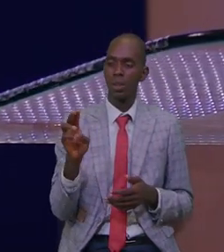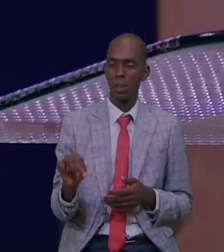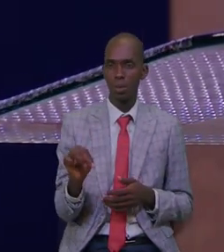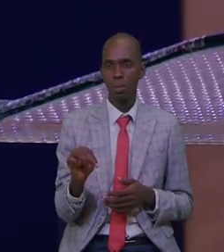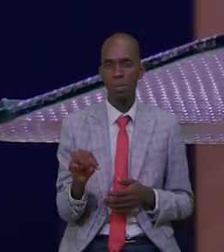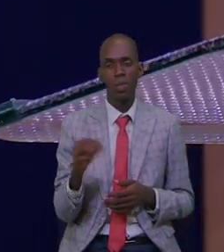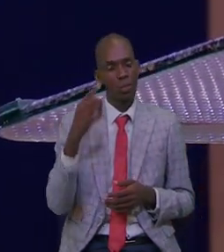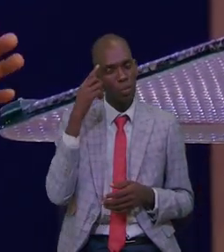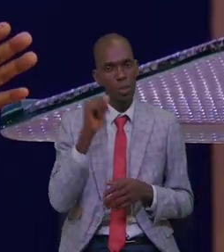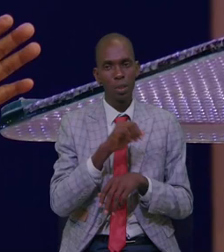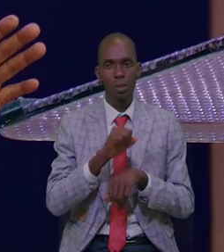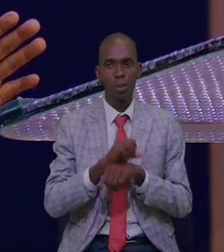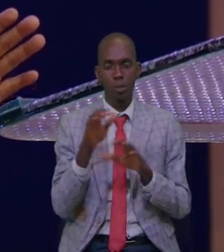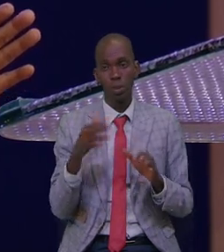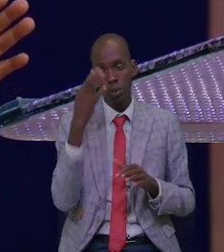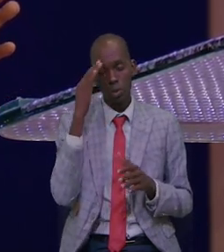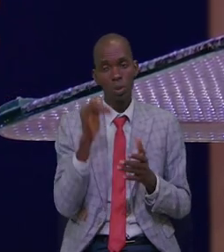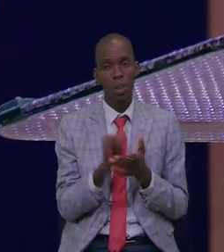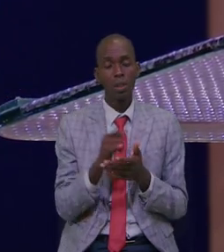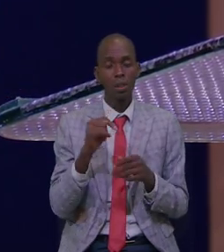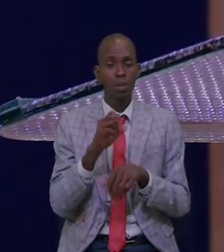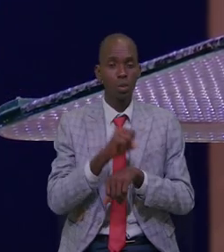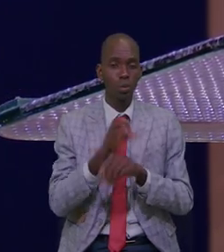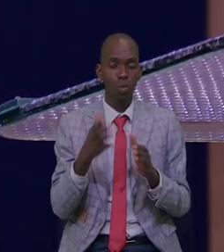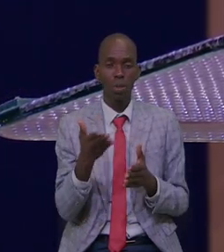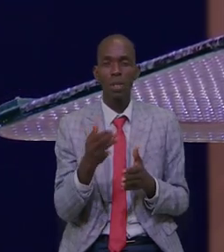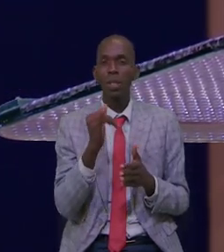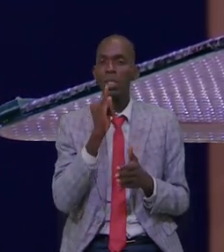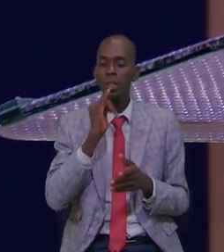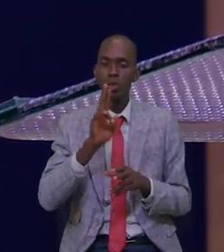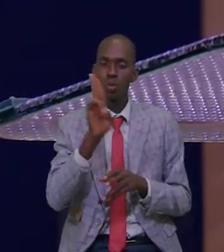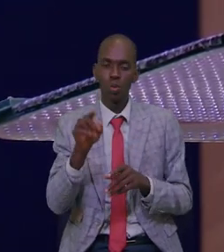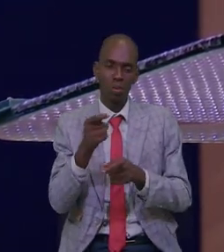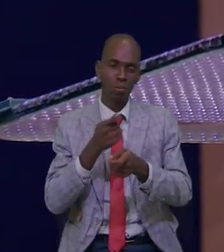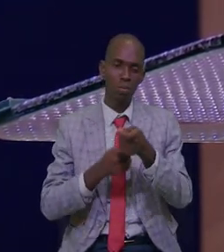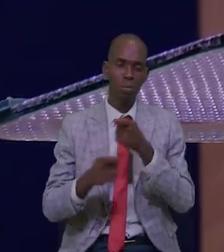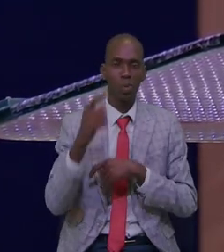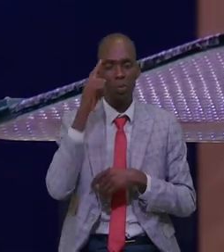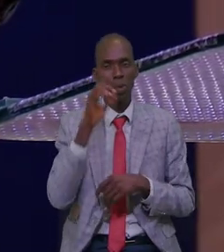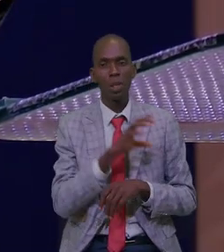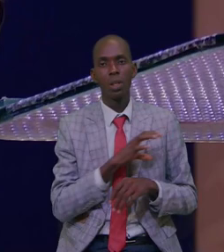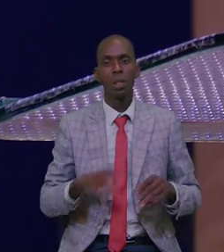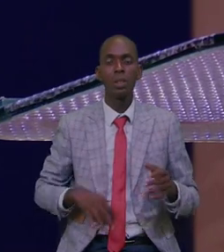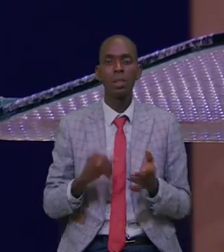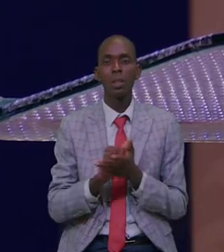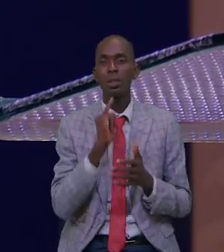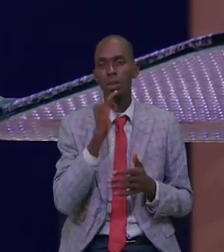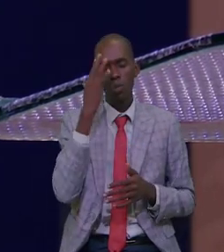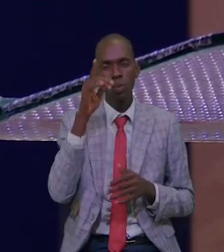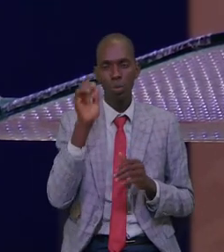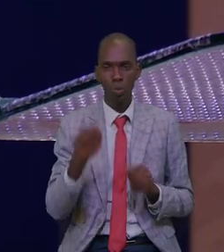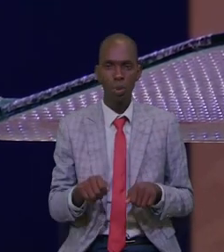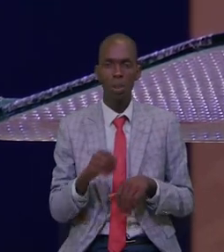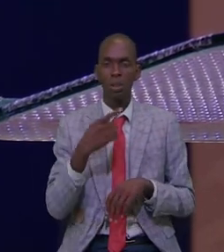stone is used figuratively for Christ, for our Savior. That's why now we can refer to him